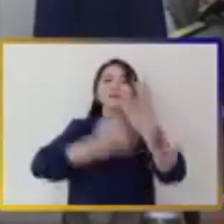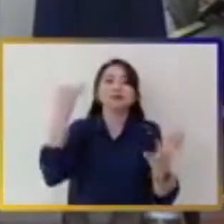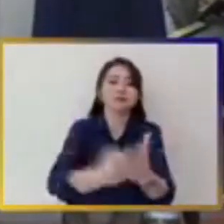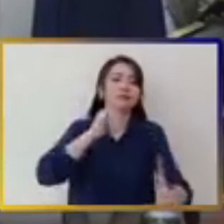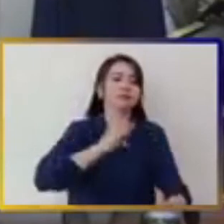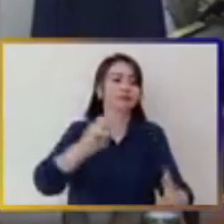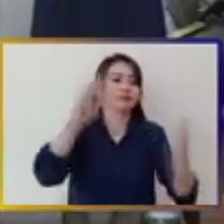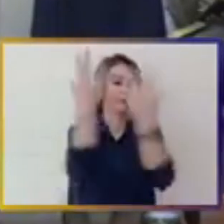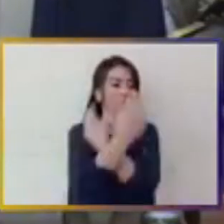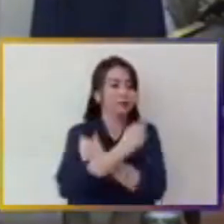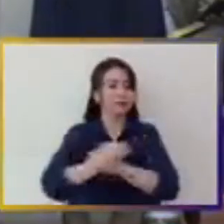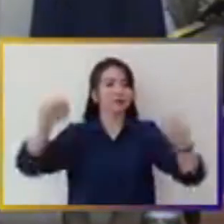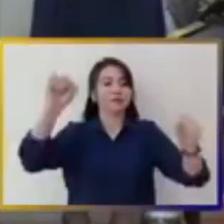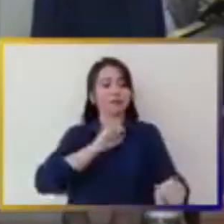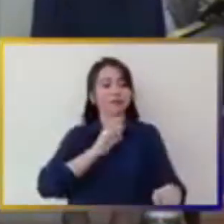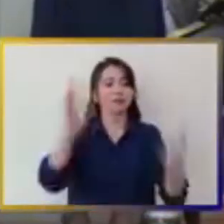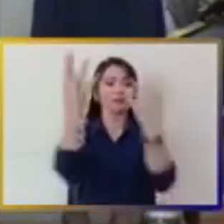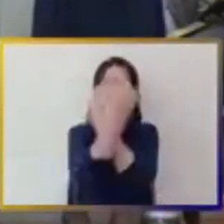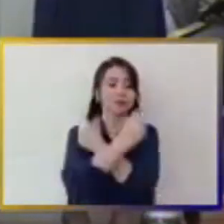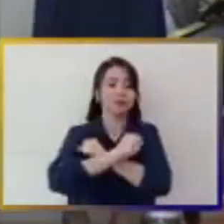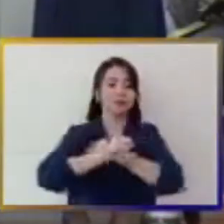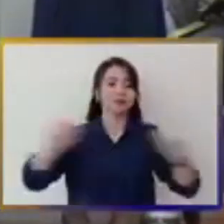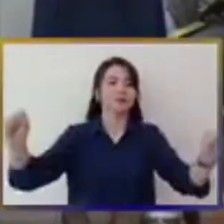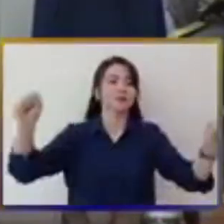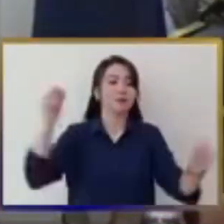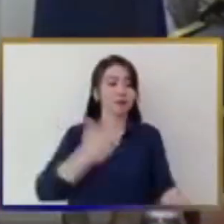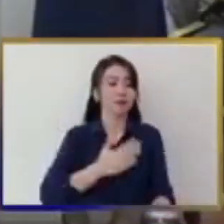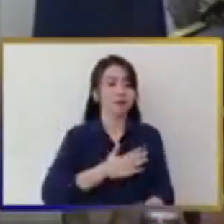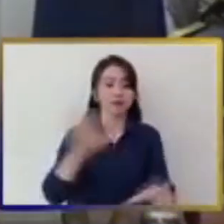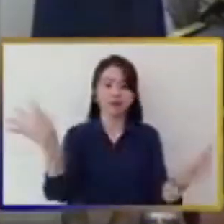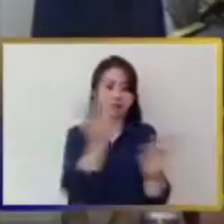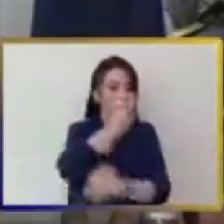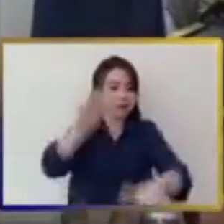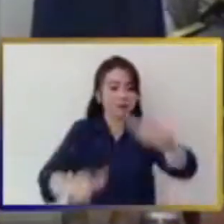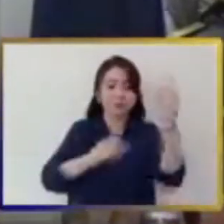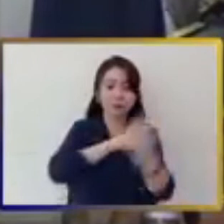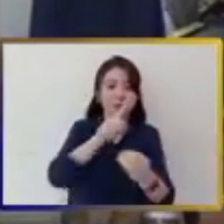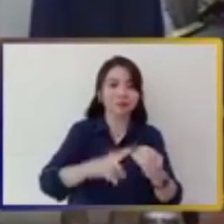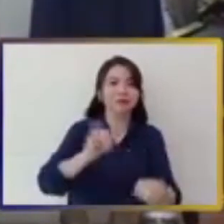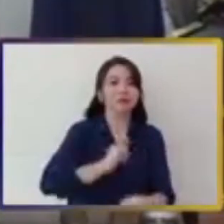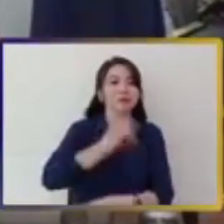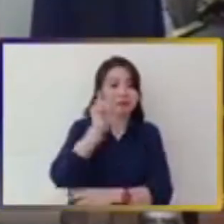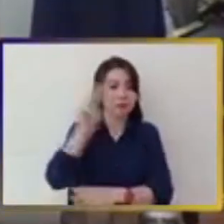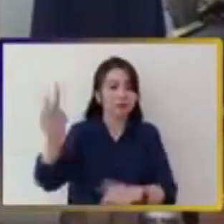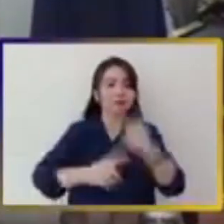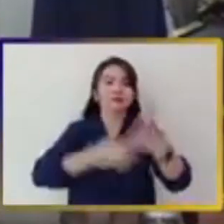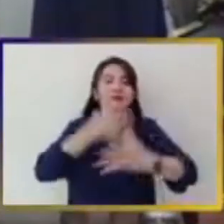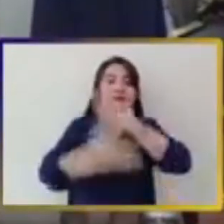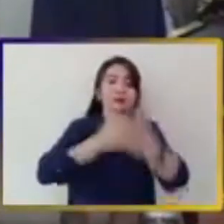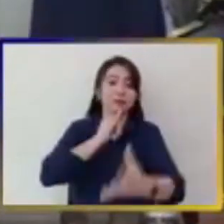shout it, I'm saved. I'm saved, I'm saved, there's no doubt about it. I just got to